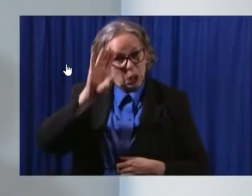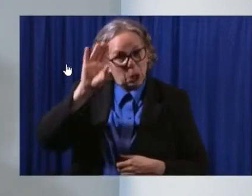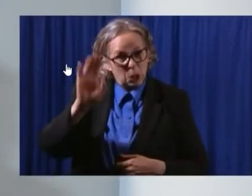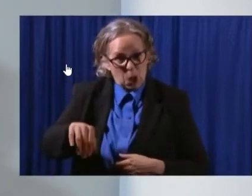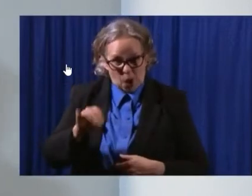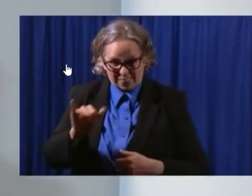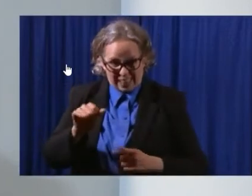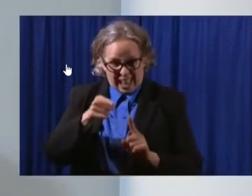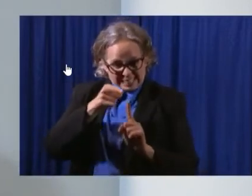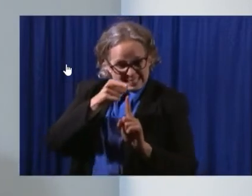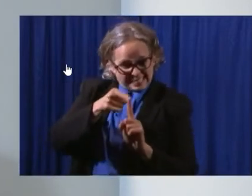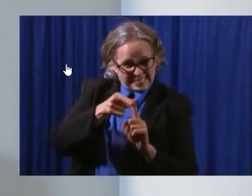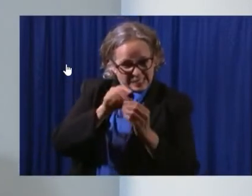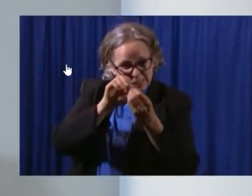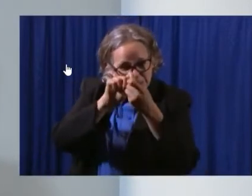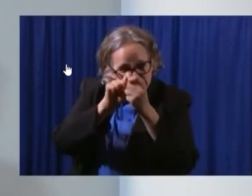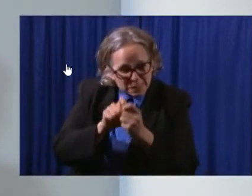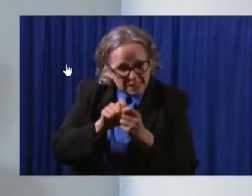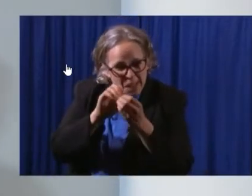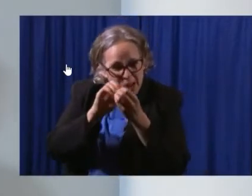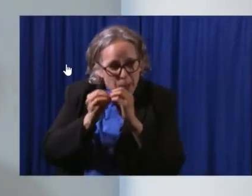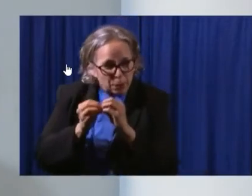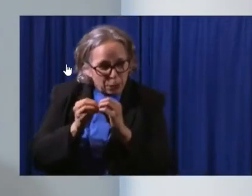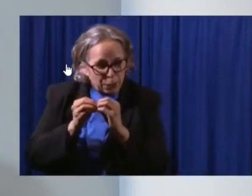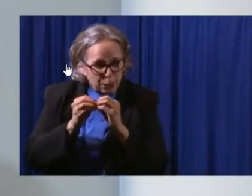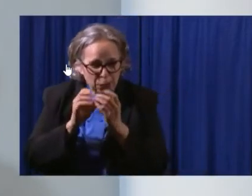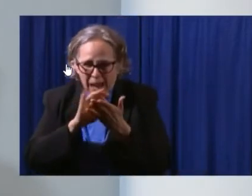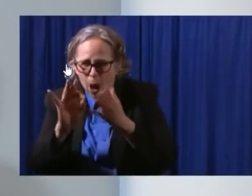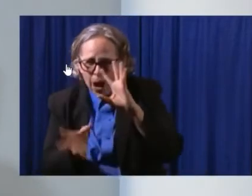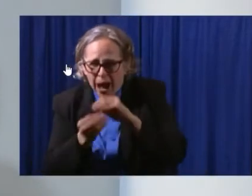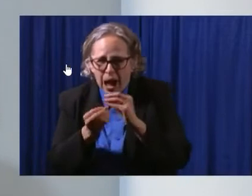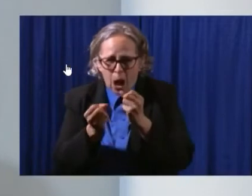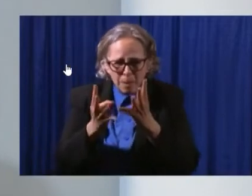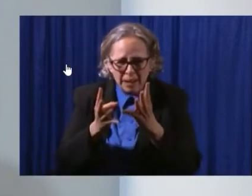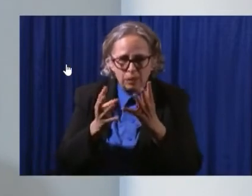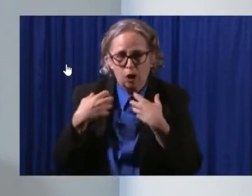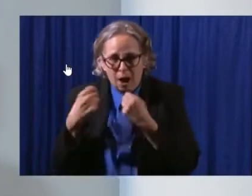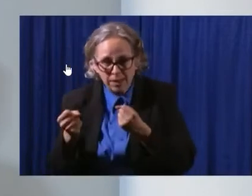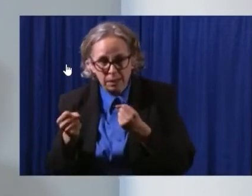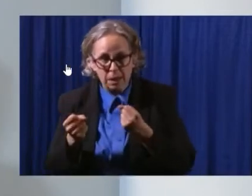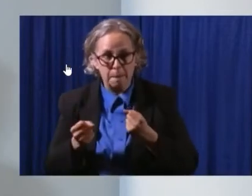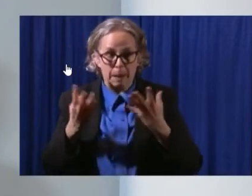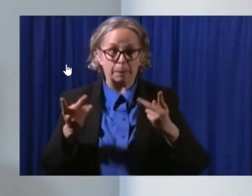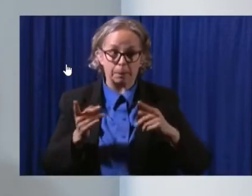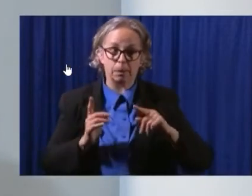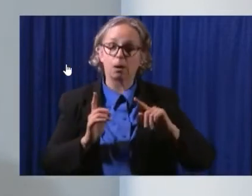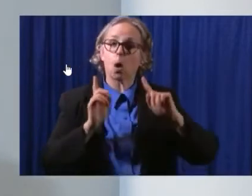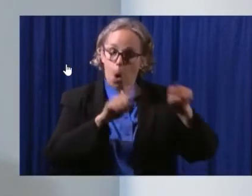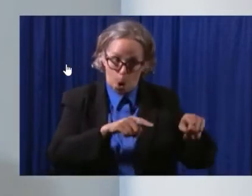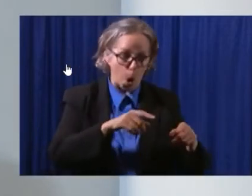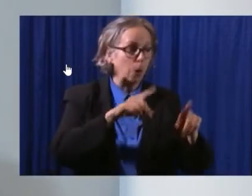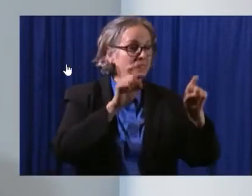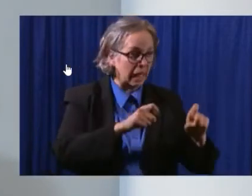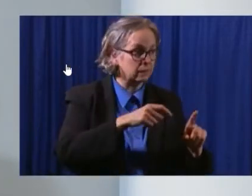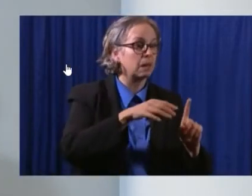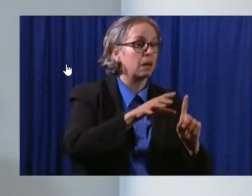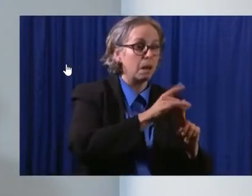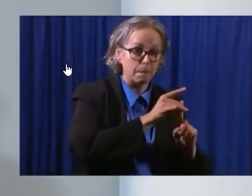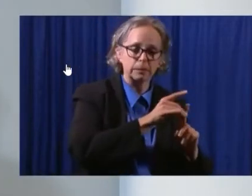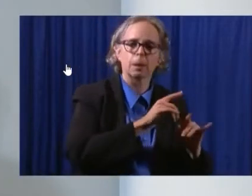because if you go get a test, you find out you have coronavirus, you self-quarantine, you may never interact with a public health official or a